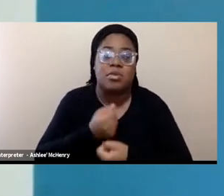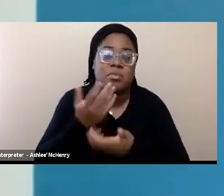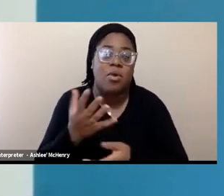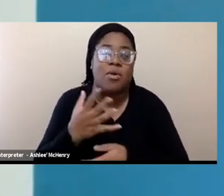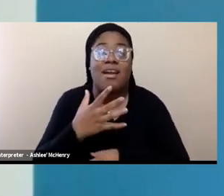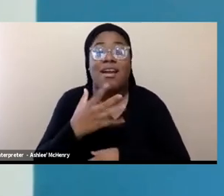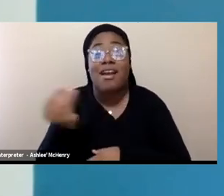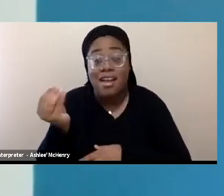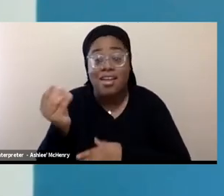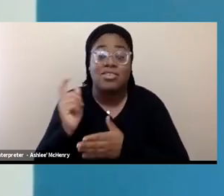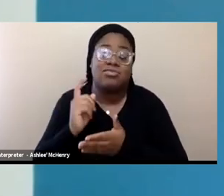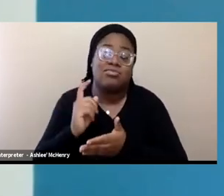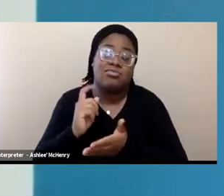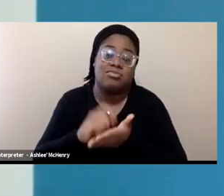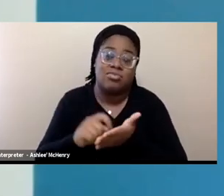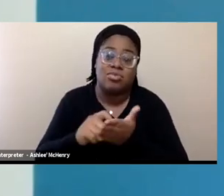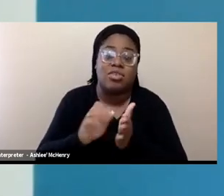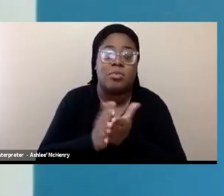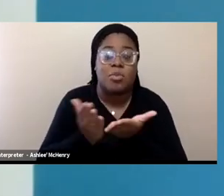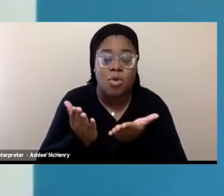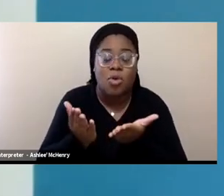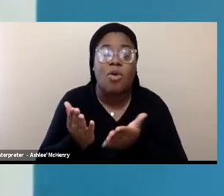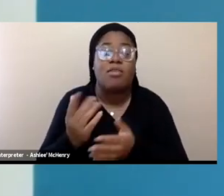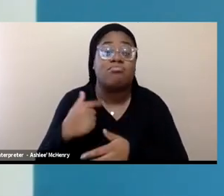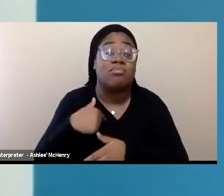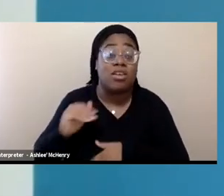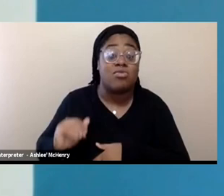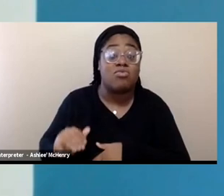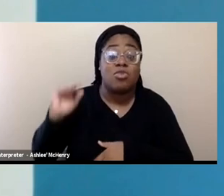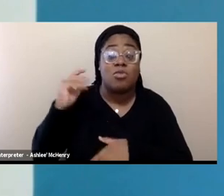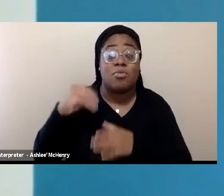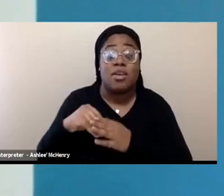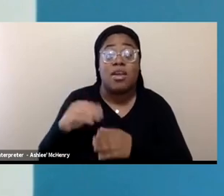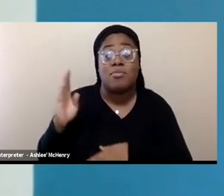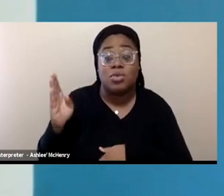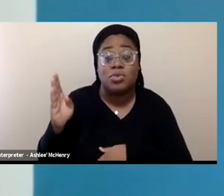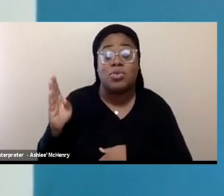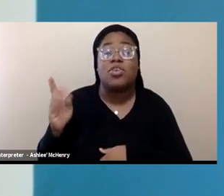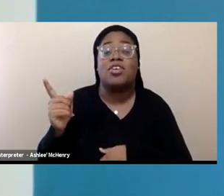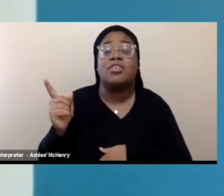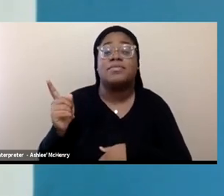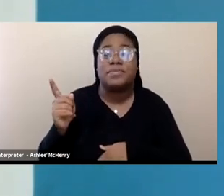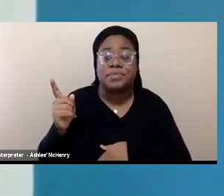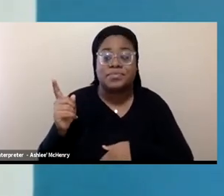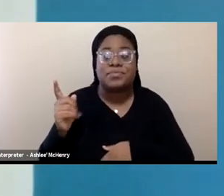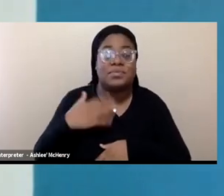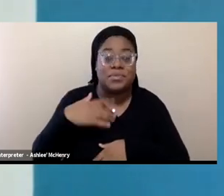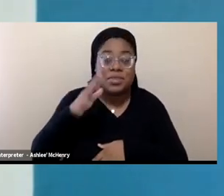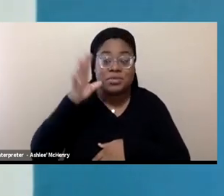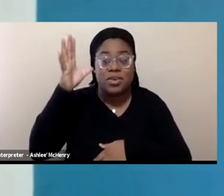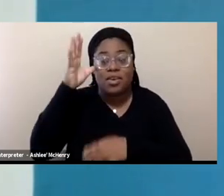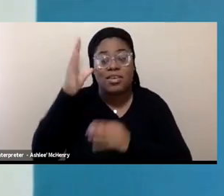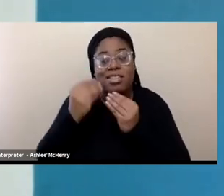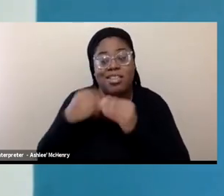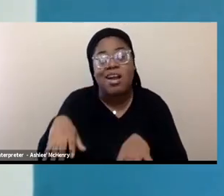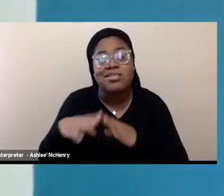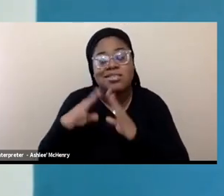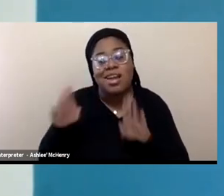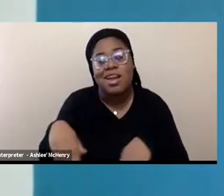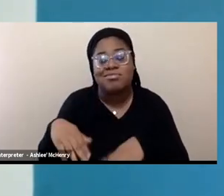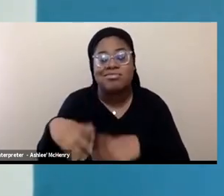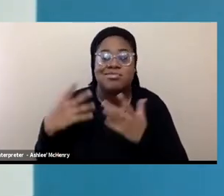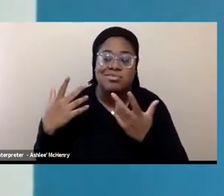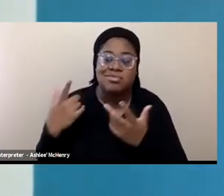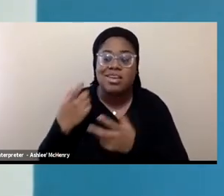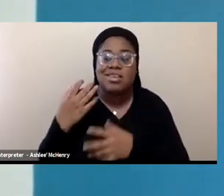Clifton. And the house in which I grew up in Baltimore, my parents lost the house to foreclosure in 1980.